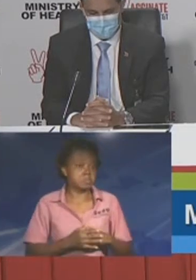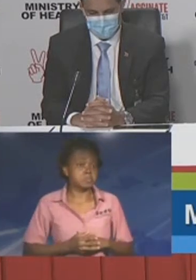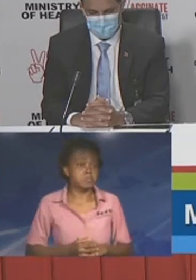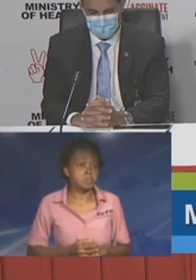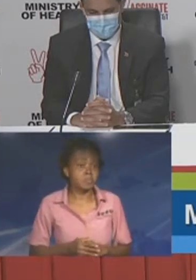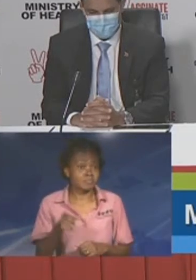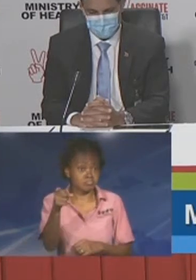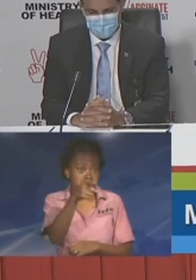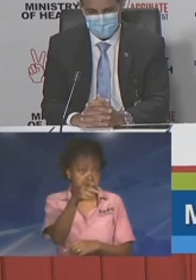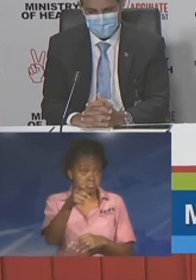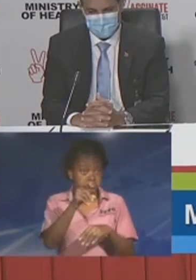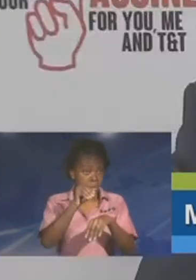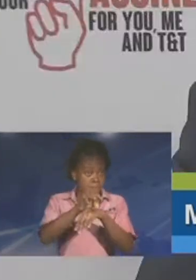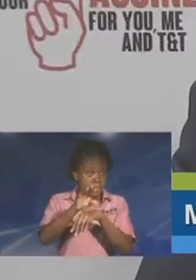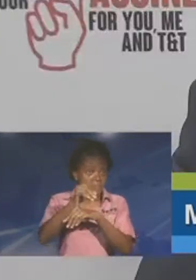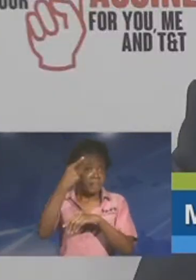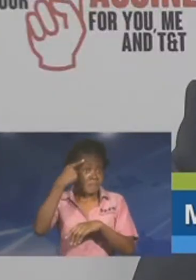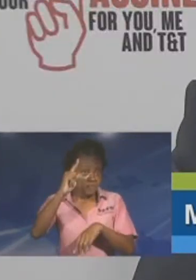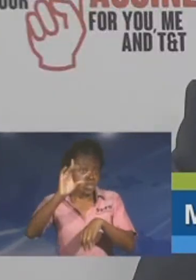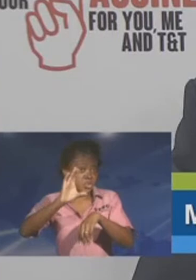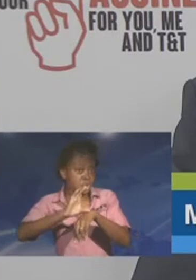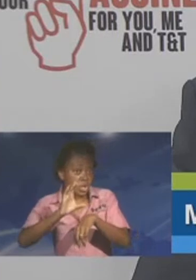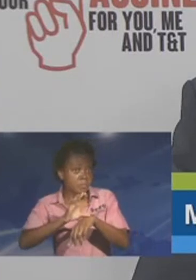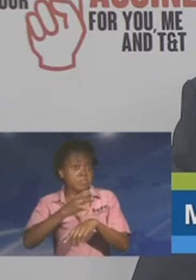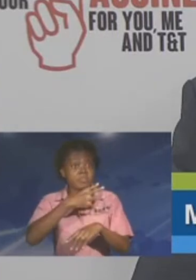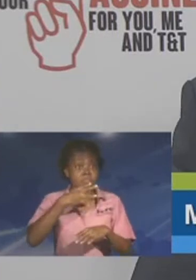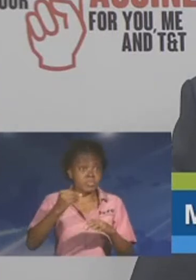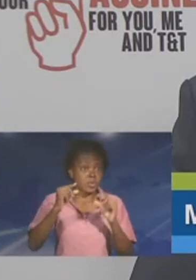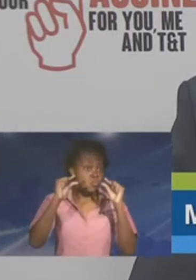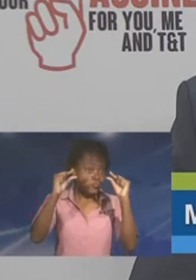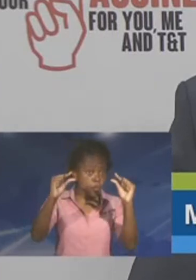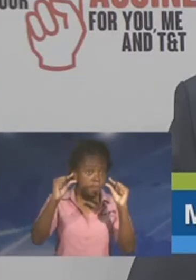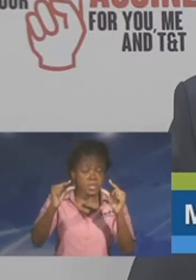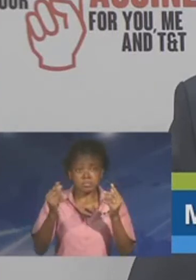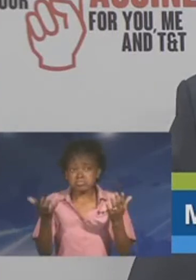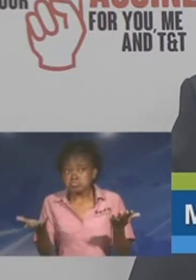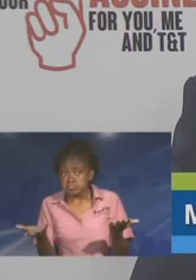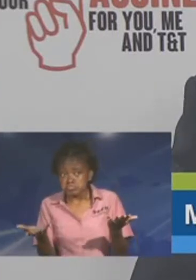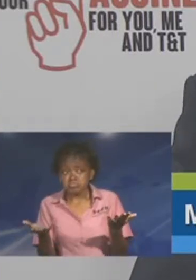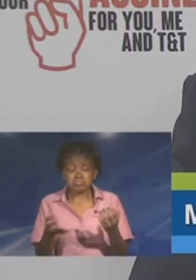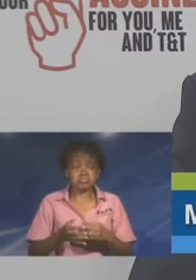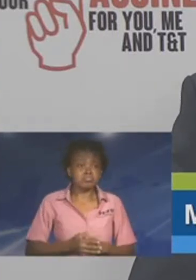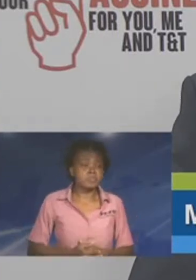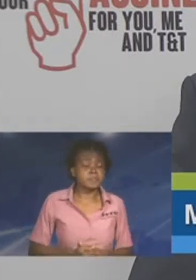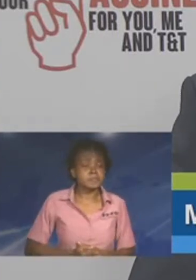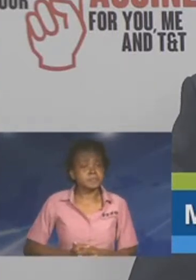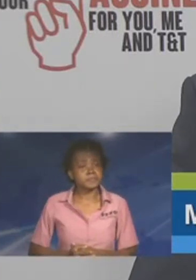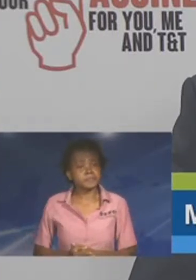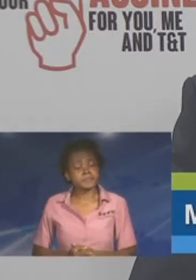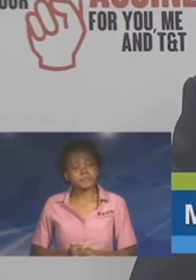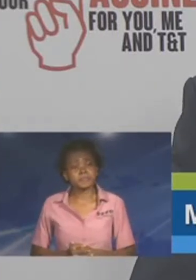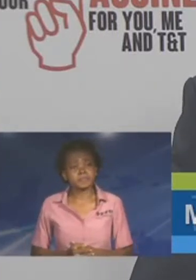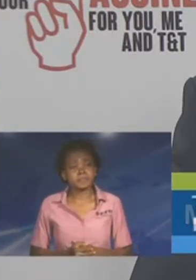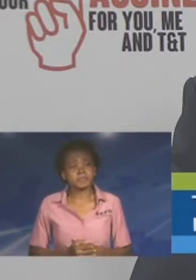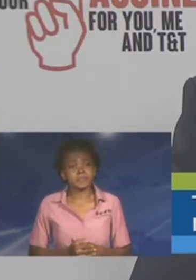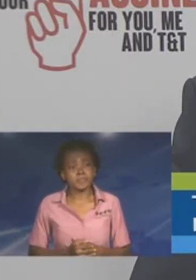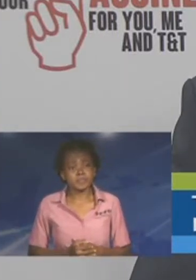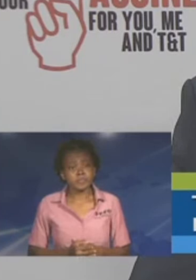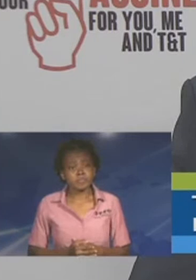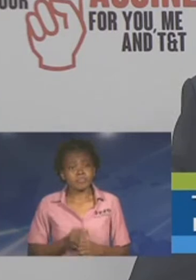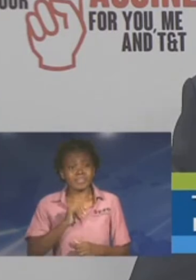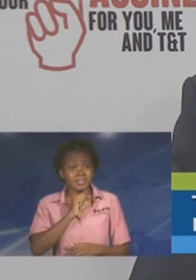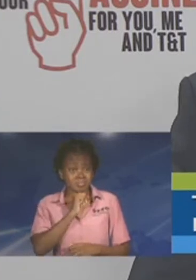supermarkets? So I am quite pleased. So let's go back. It's not a matter of being satisfied